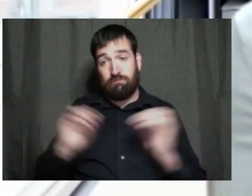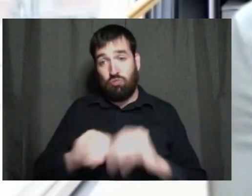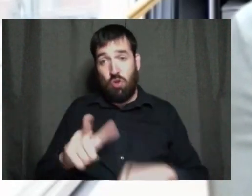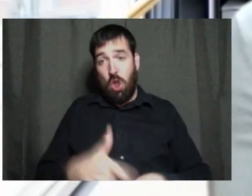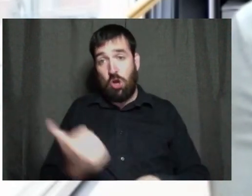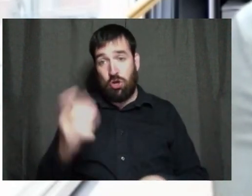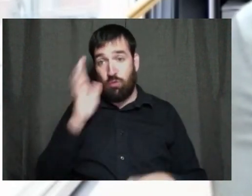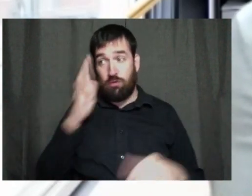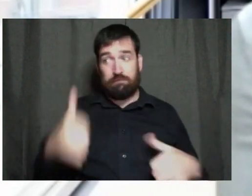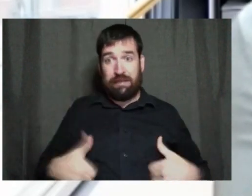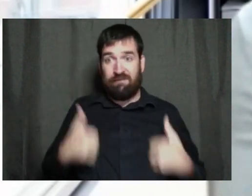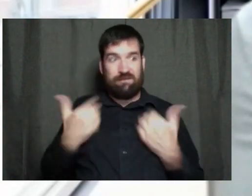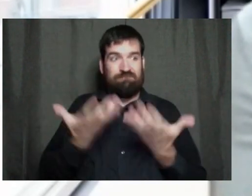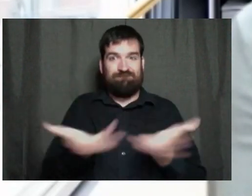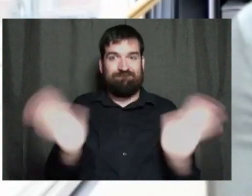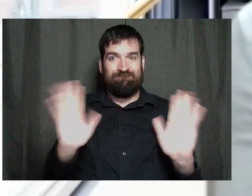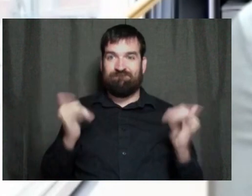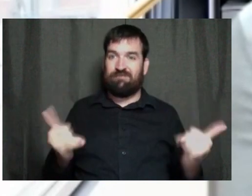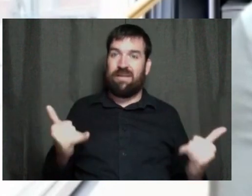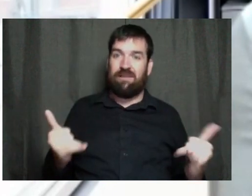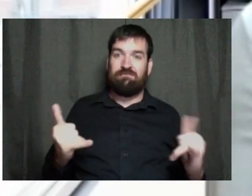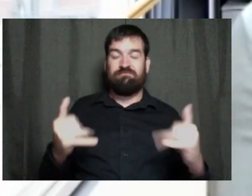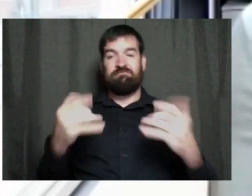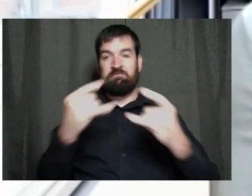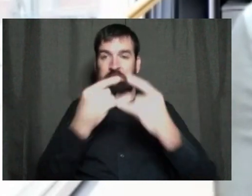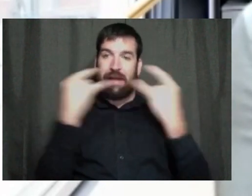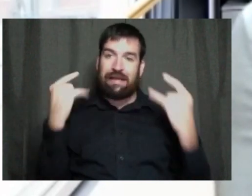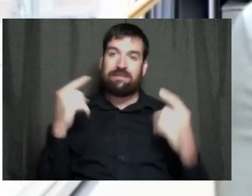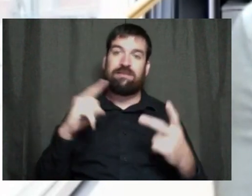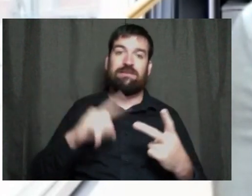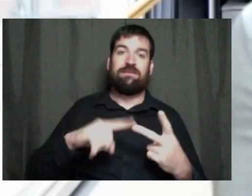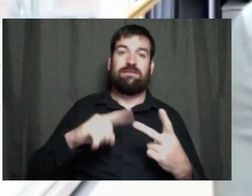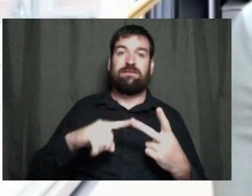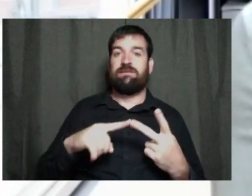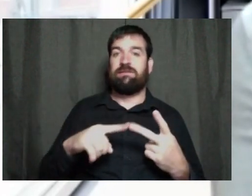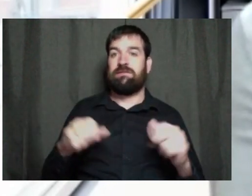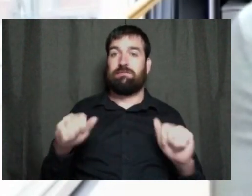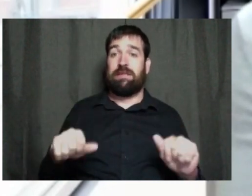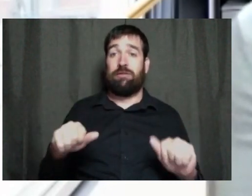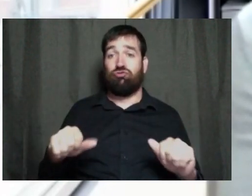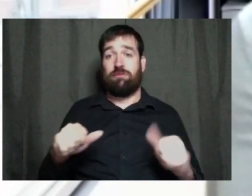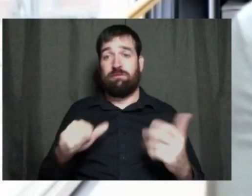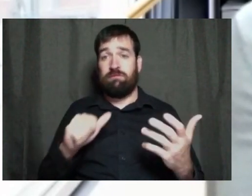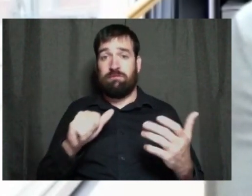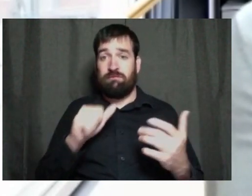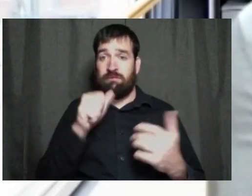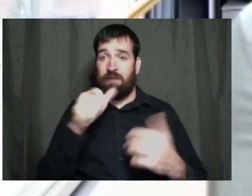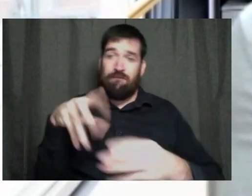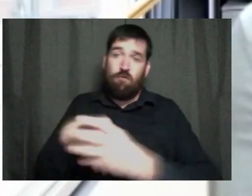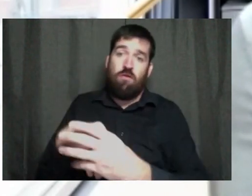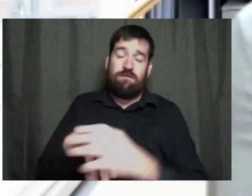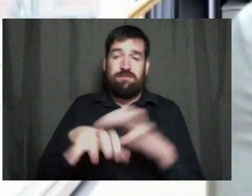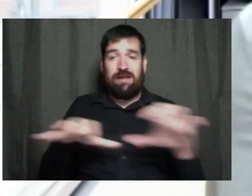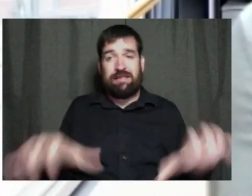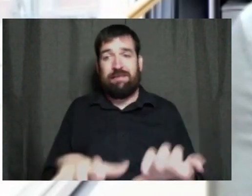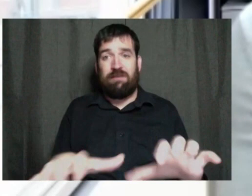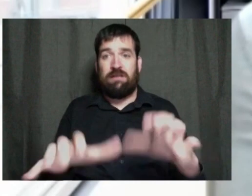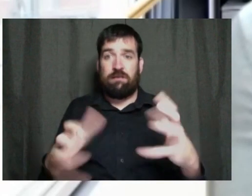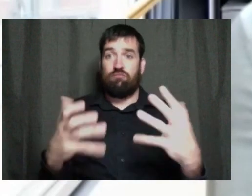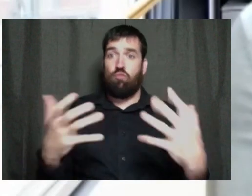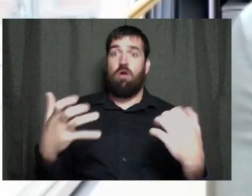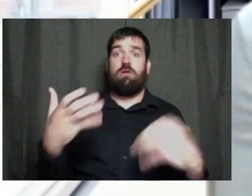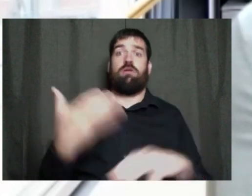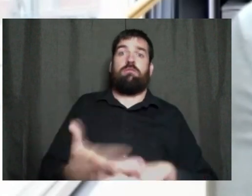in the conditions we are now, where we're out in masks and we are potentially not partaking in activities that we would have pre-pandemic.